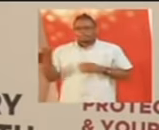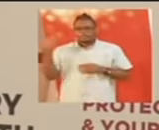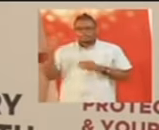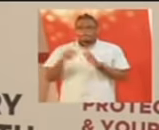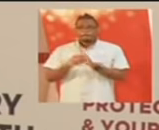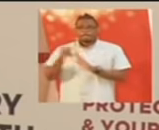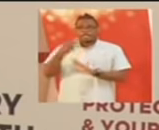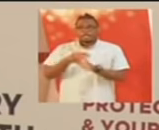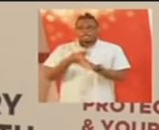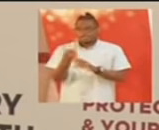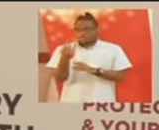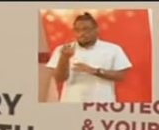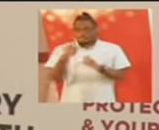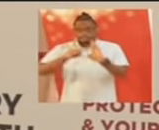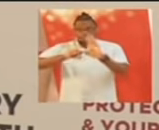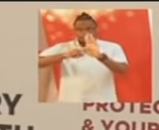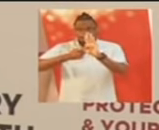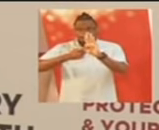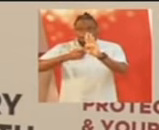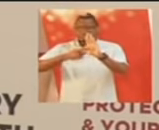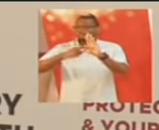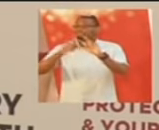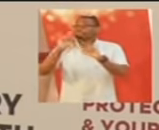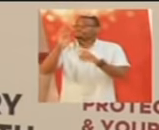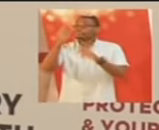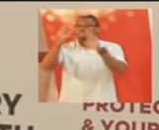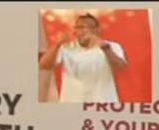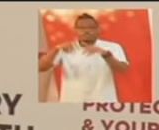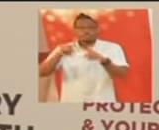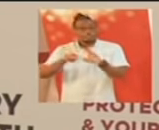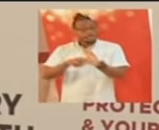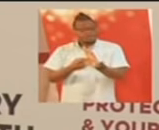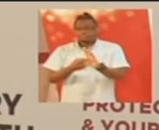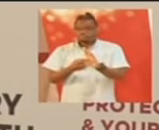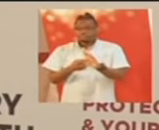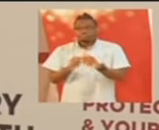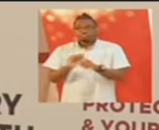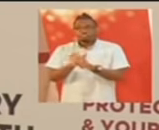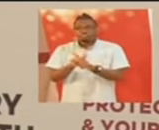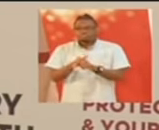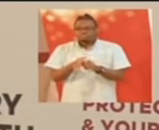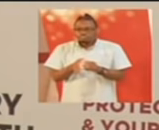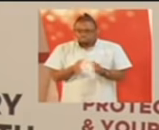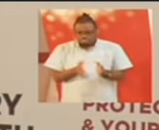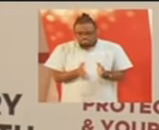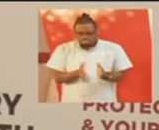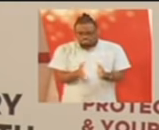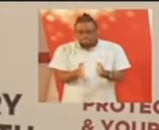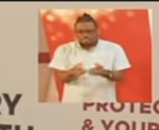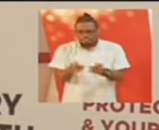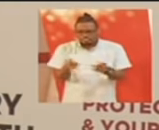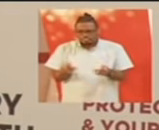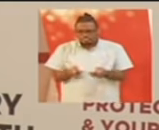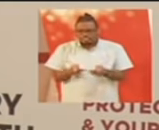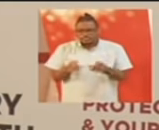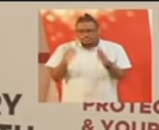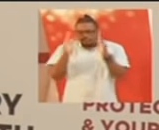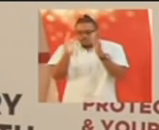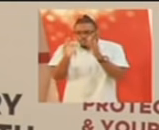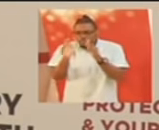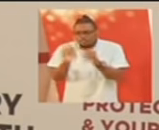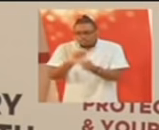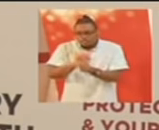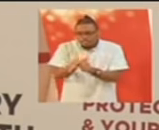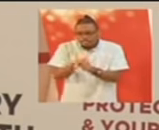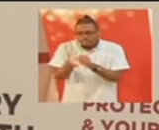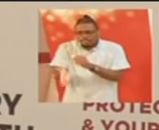2020. The parallel healthcare system is the health sector's response to the COVID-19 pandemic and